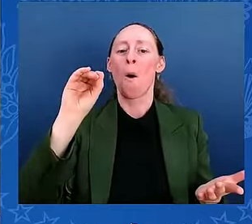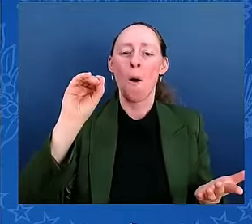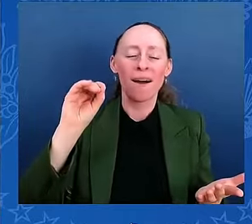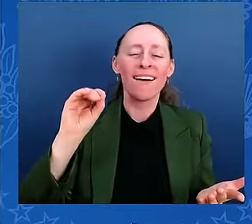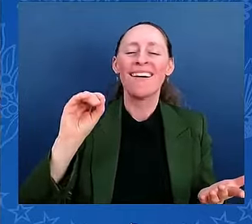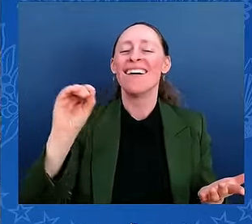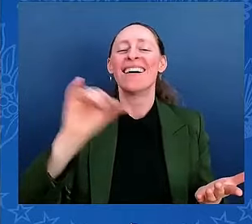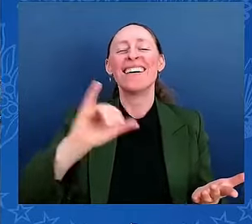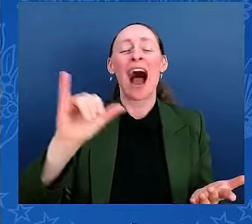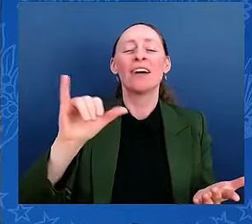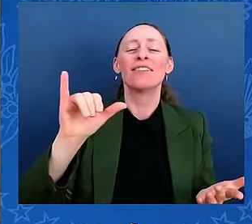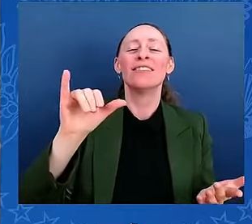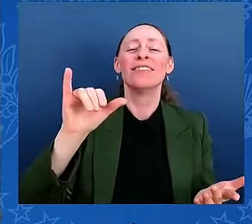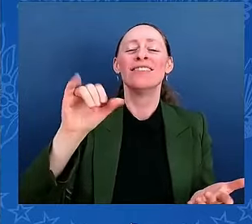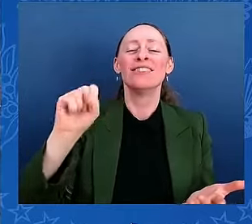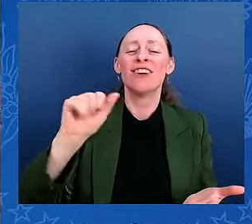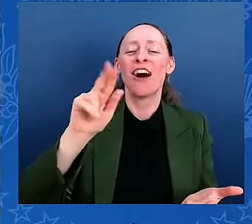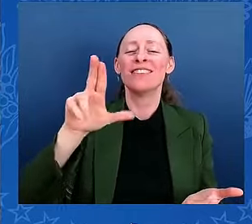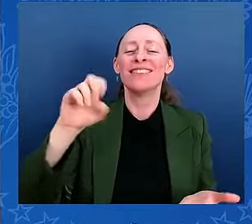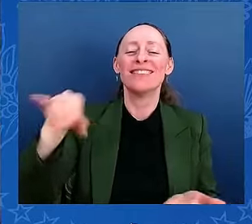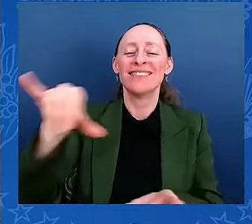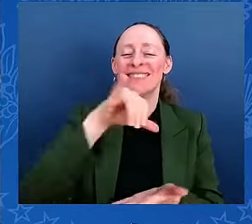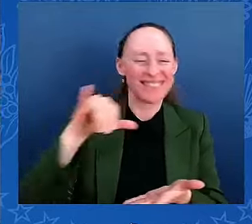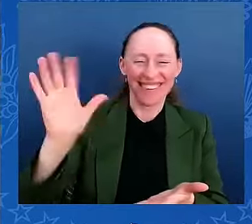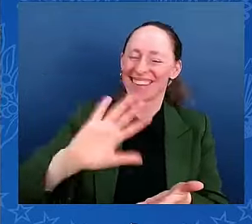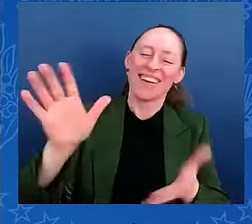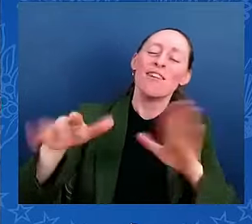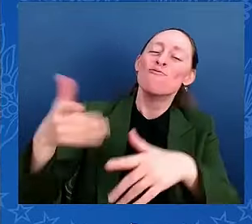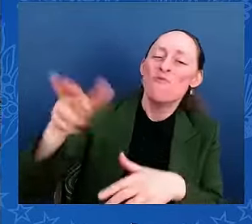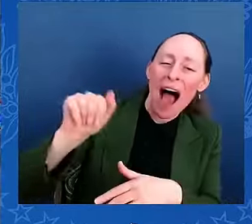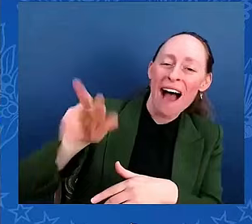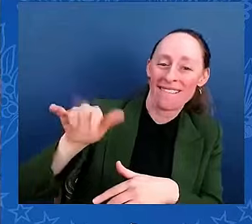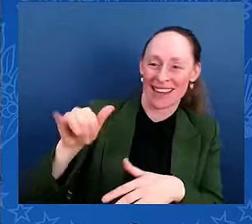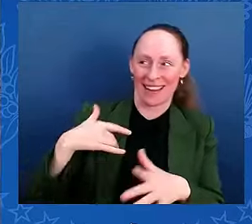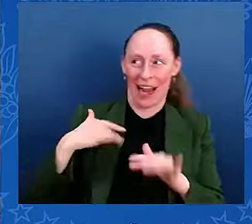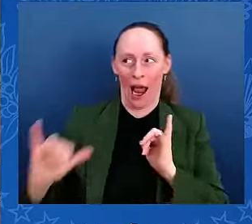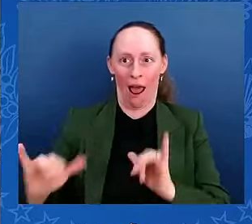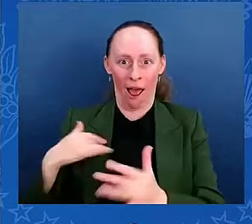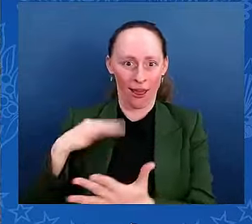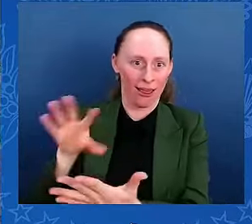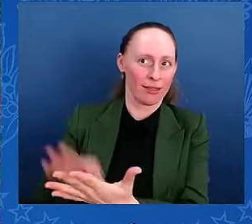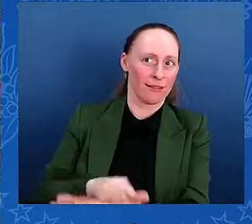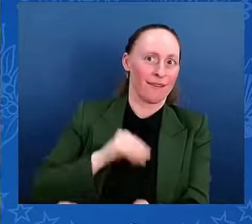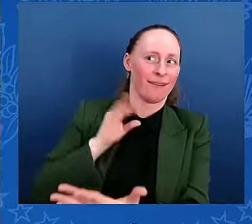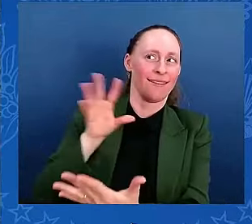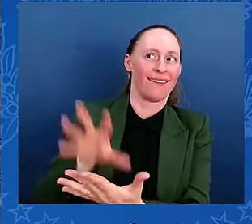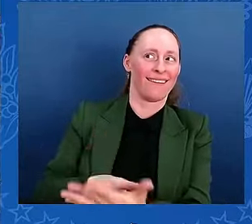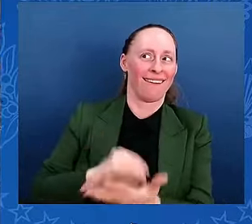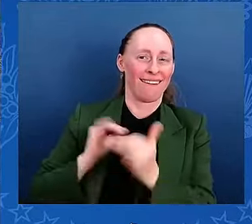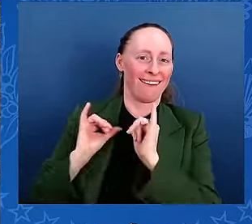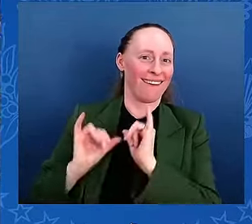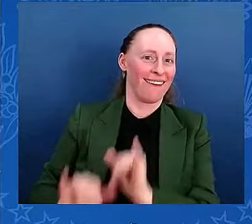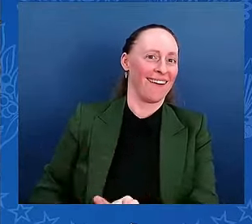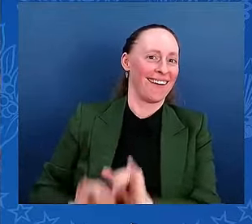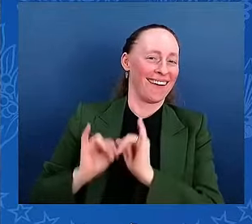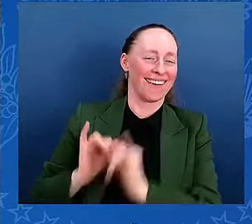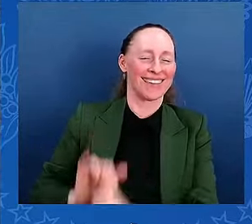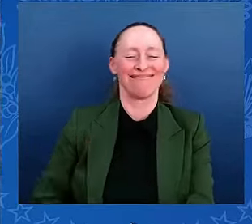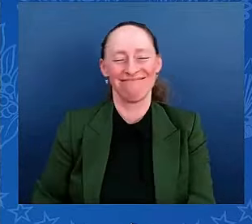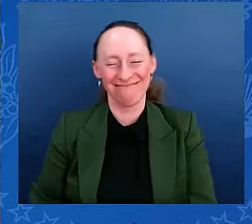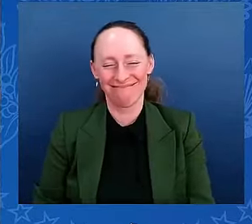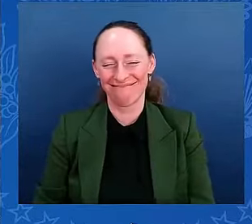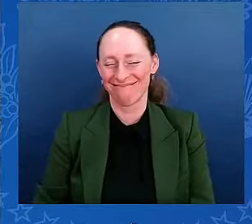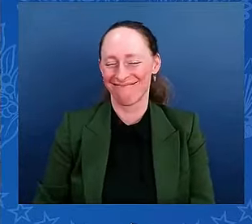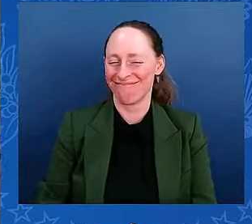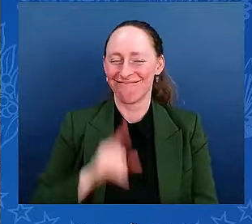you think I'm kidding? I'm not. Oh, Anzalotti, De Sabatino, Buccini, Biferrato, Sani,